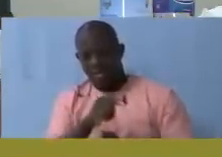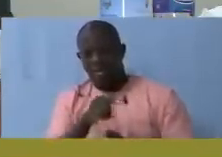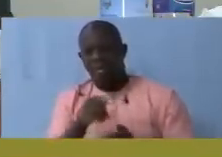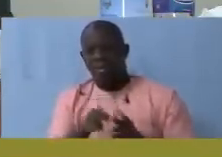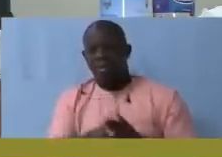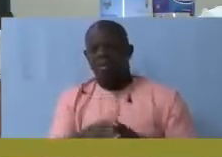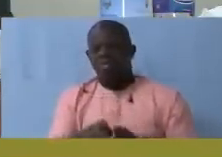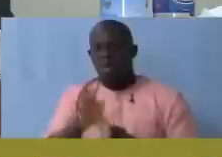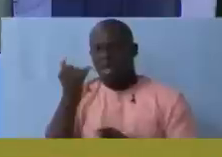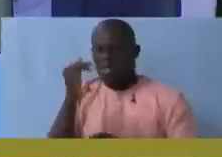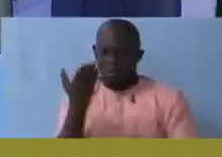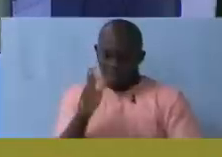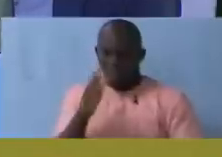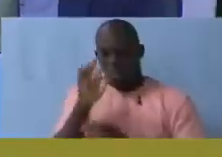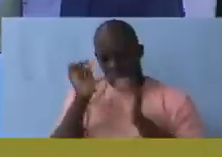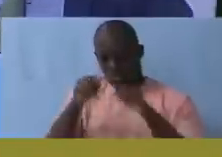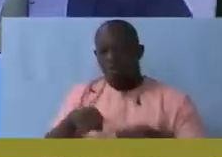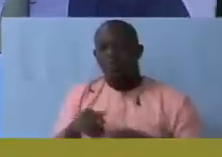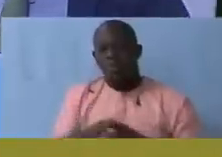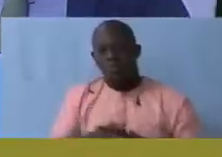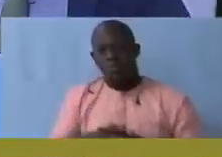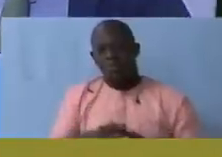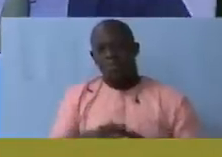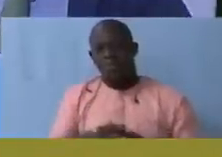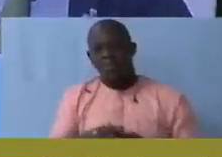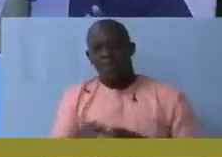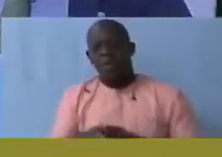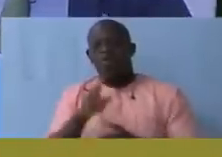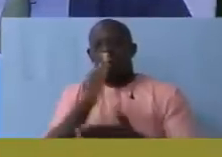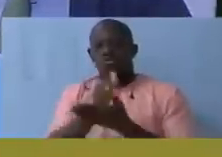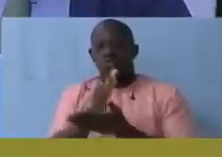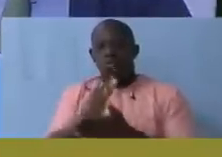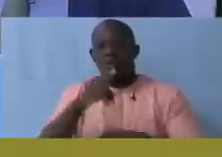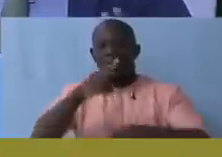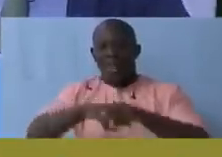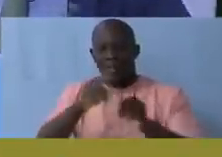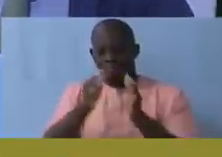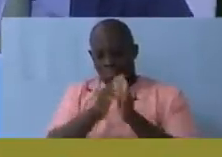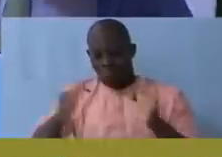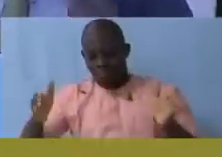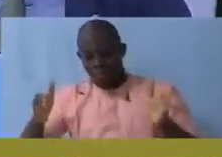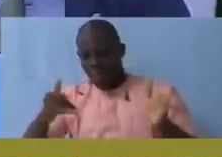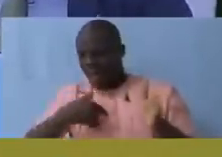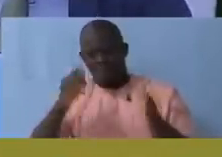Could be. I don't know how the length of time they've been there with the test. But